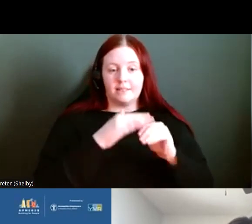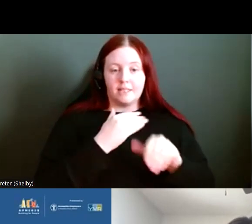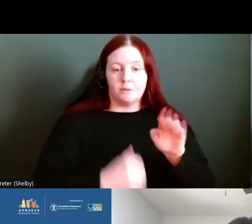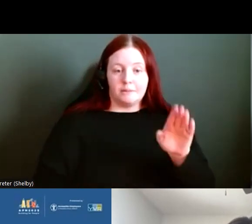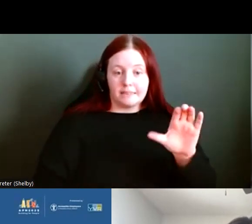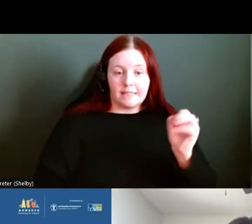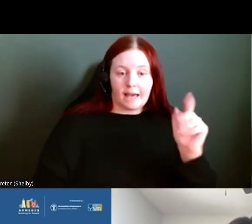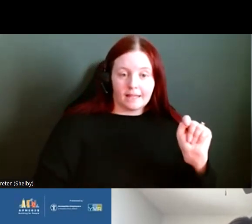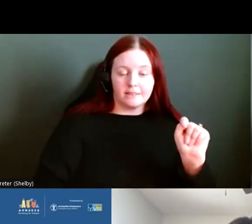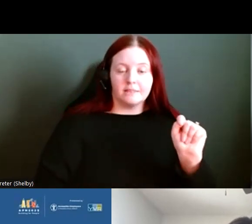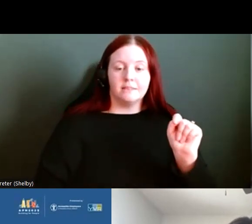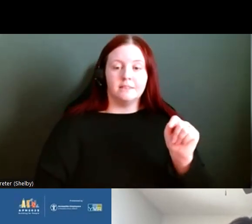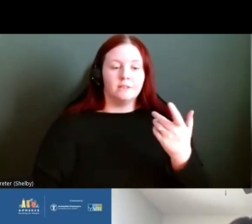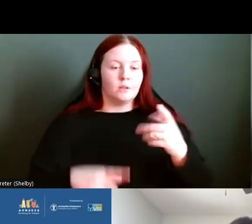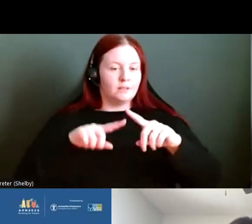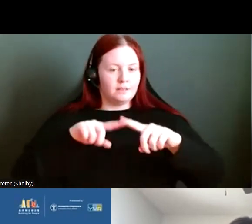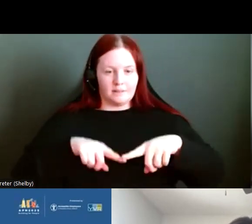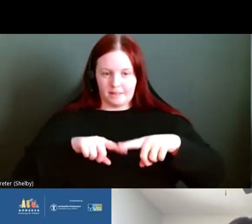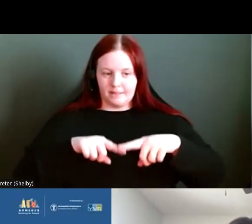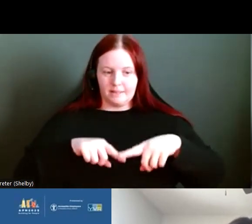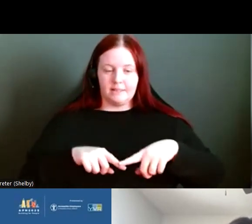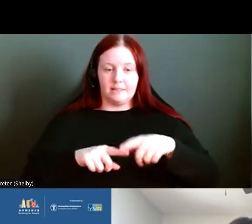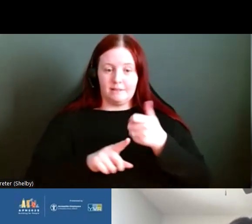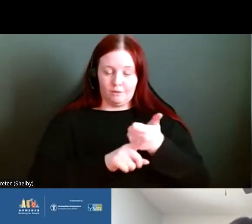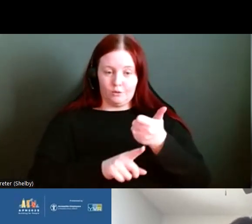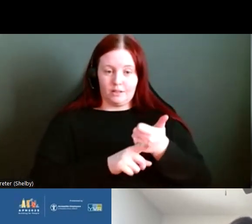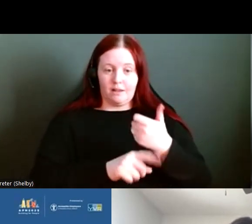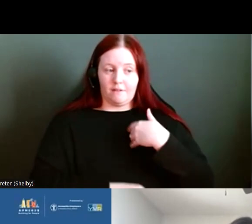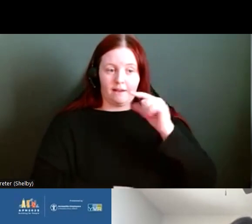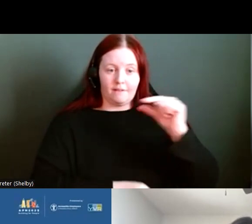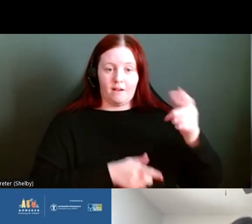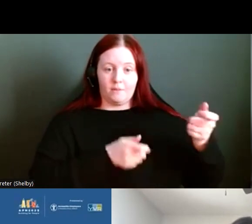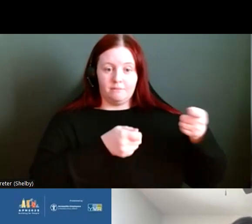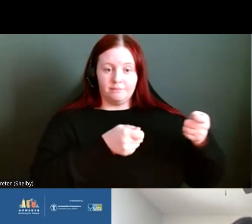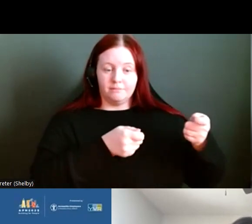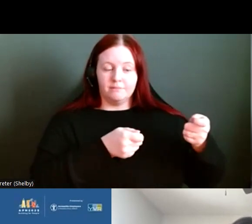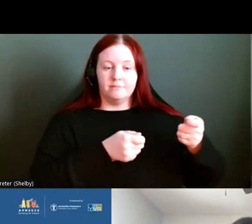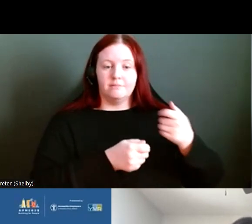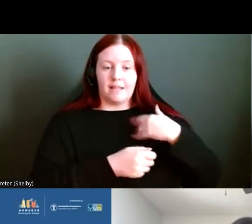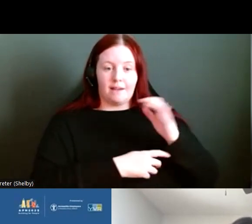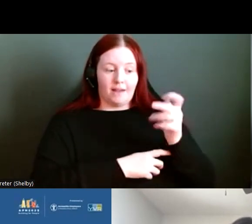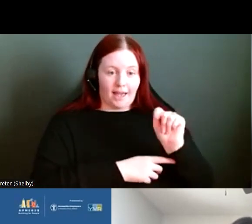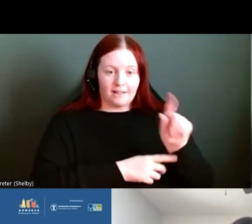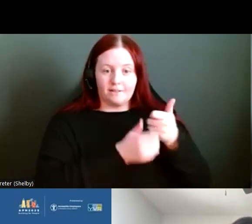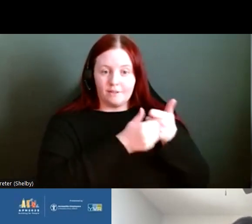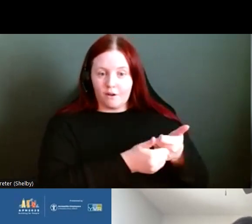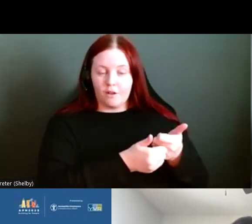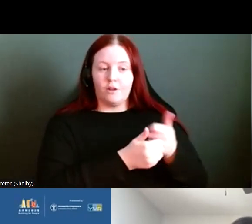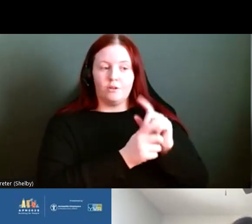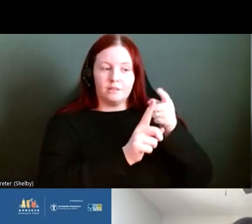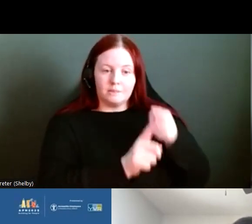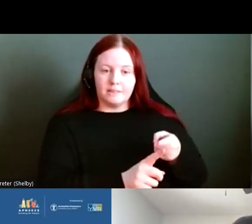So it depends on if you are regulated and you need to meet certain criteria, or if you're